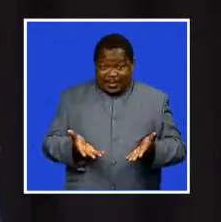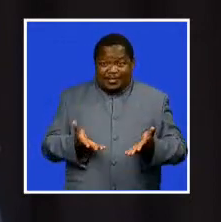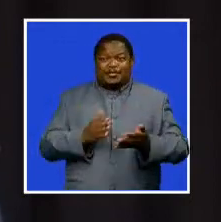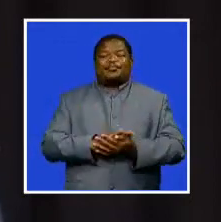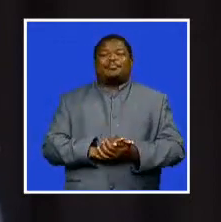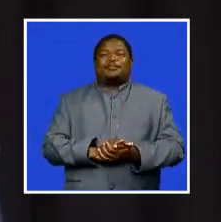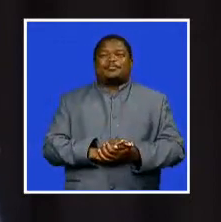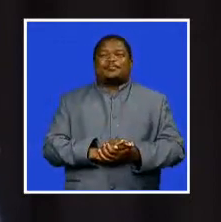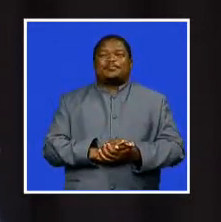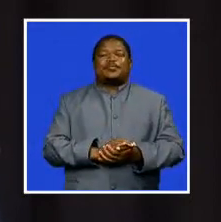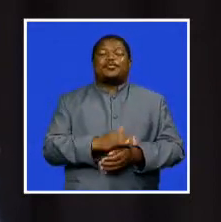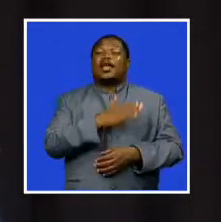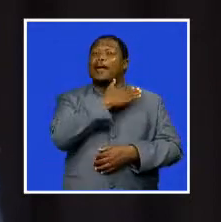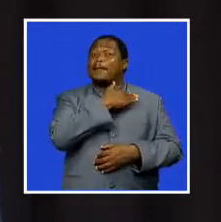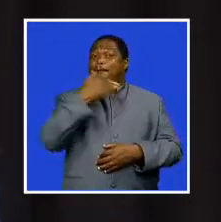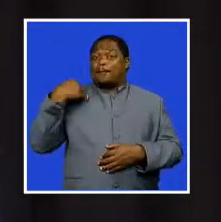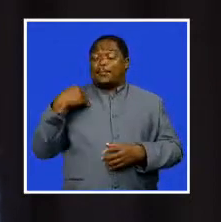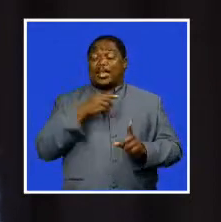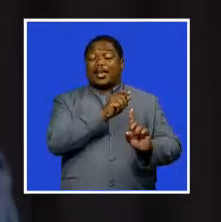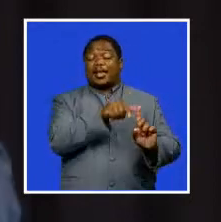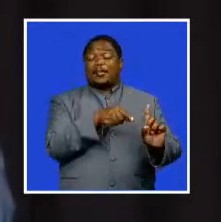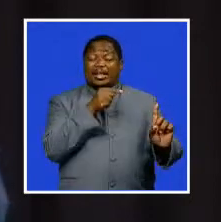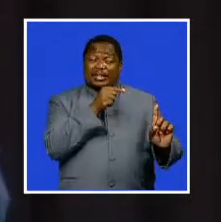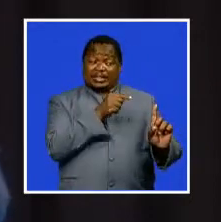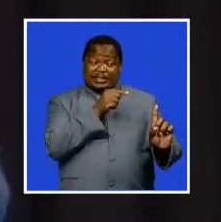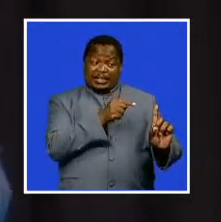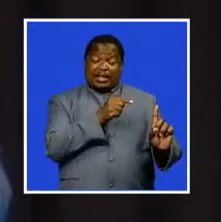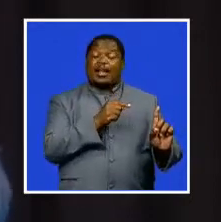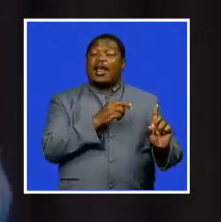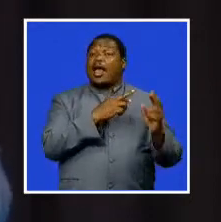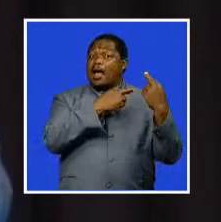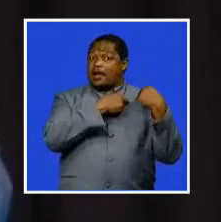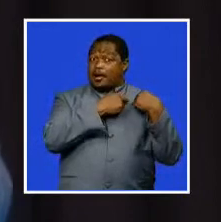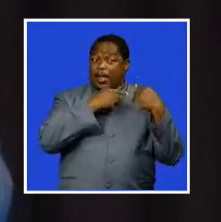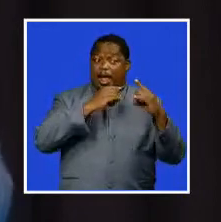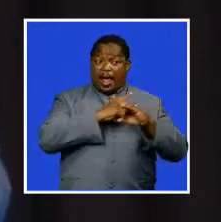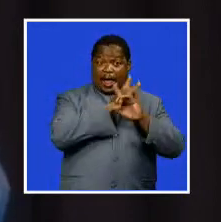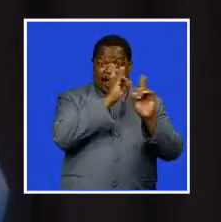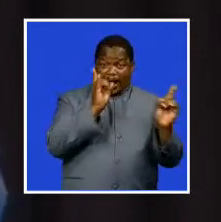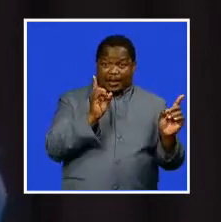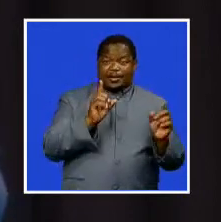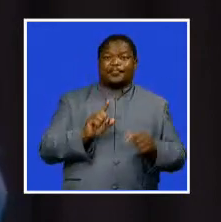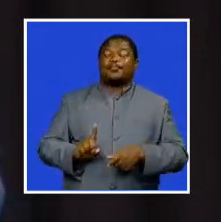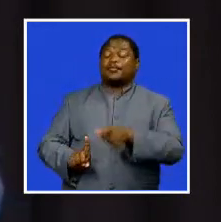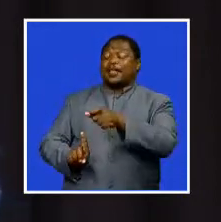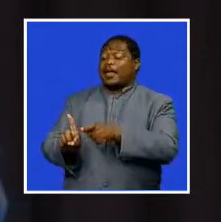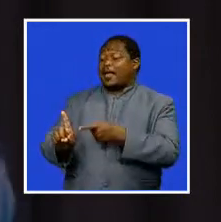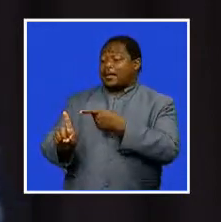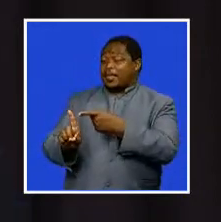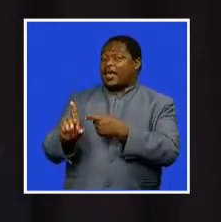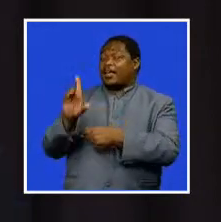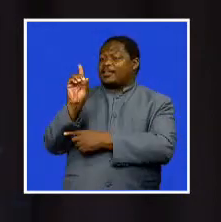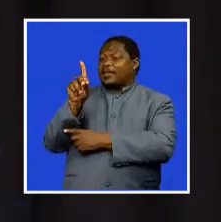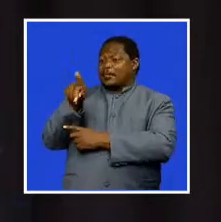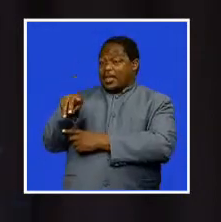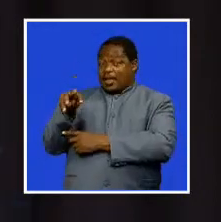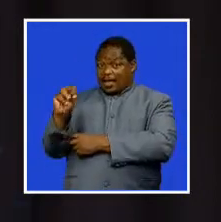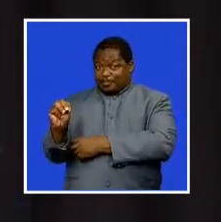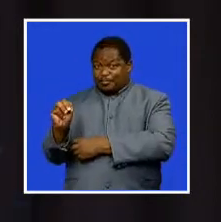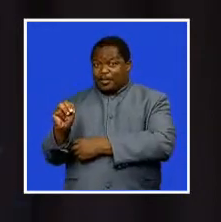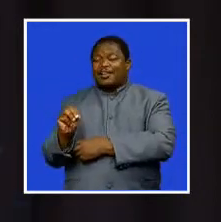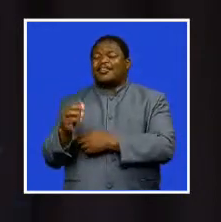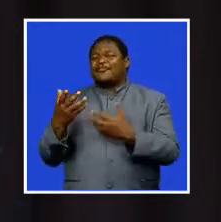Indvuna yetempilo na nemhlonishwa DPM sebavetile lesihloko ukuthi sihlangene ngani la